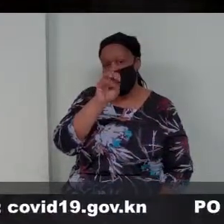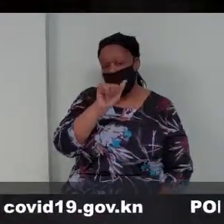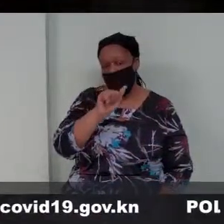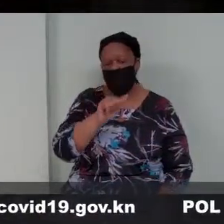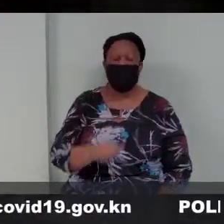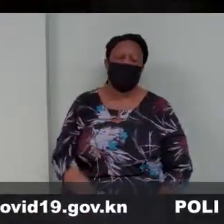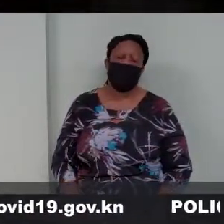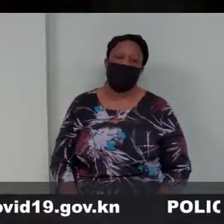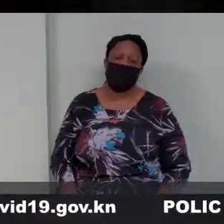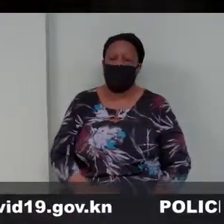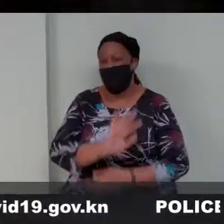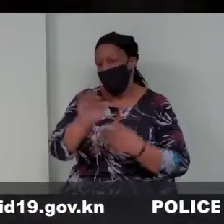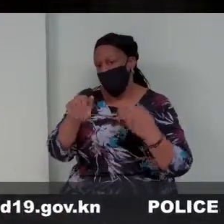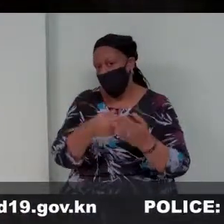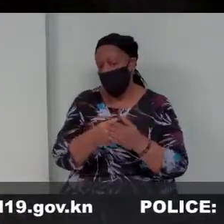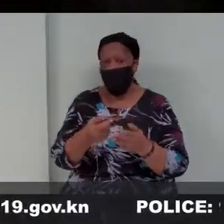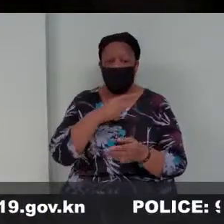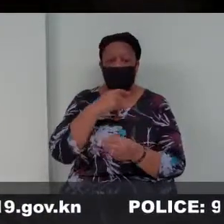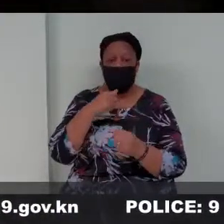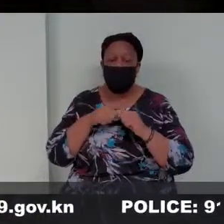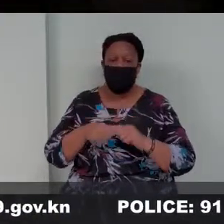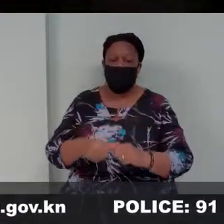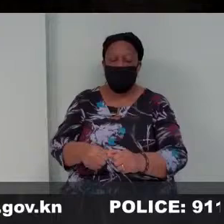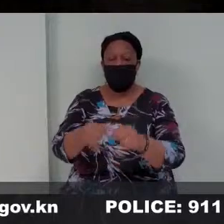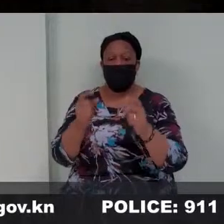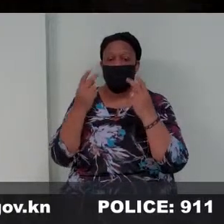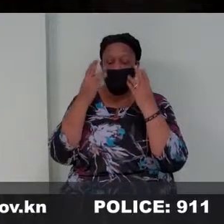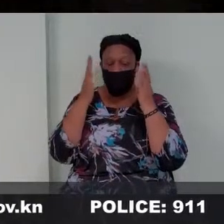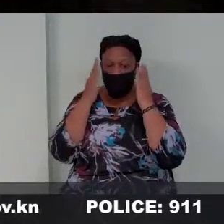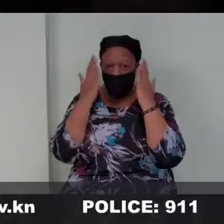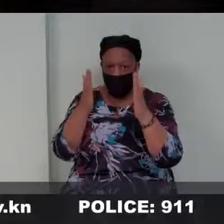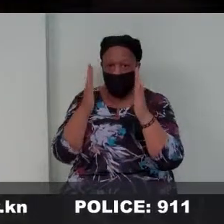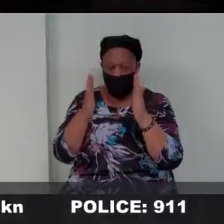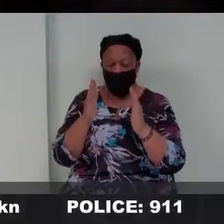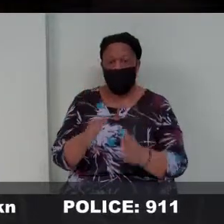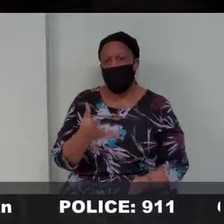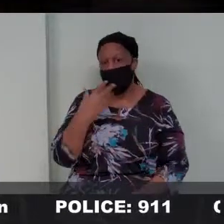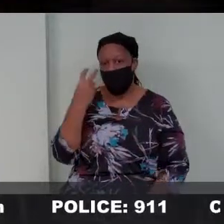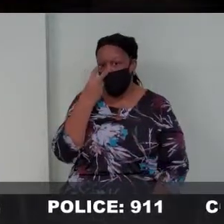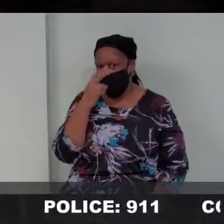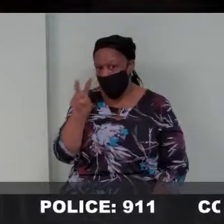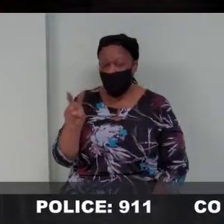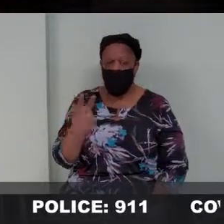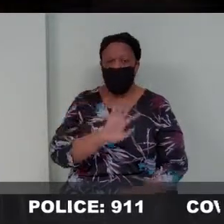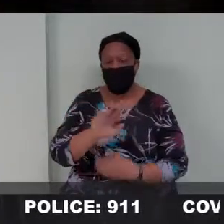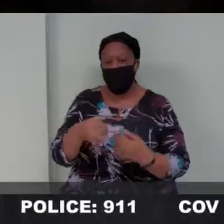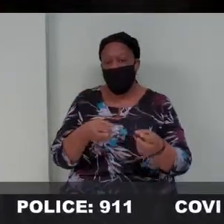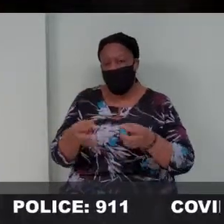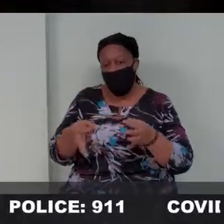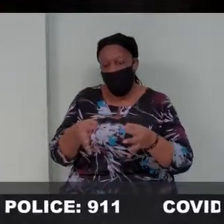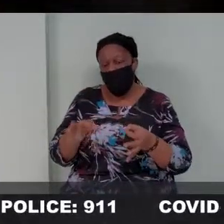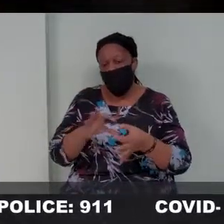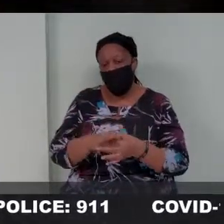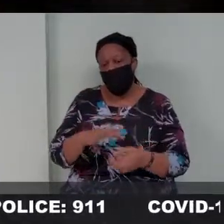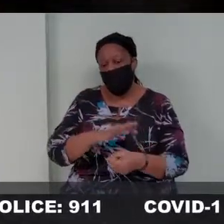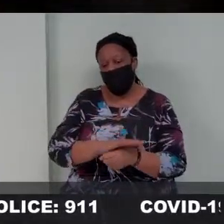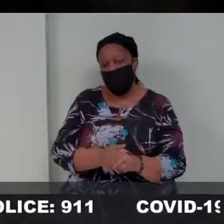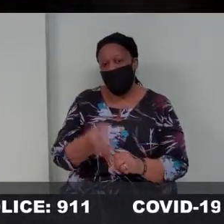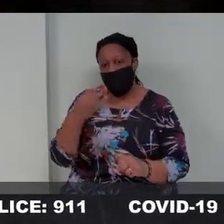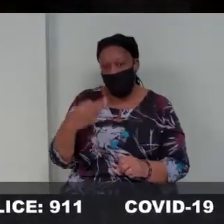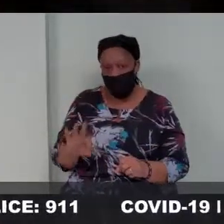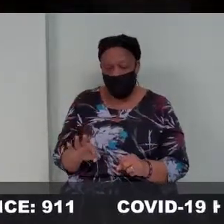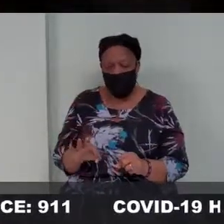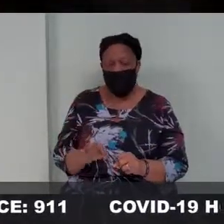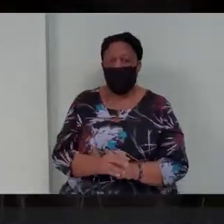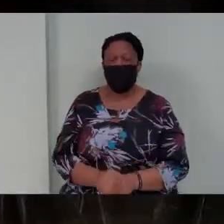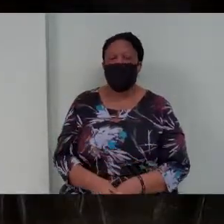who continue to follow these briefings on the management of the COVID-19 pandemic, thank you very much